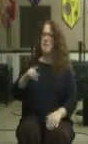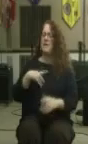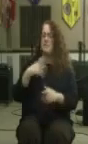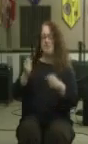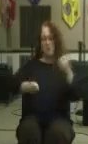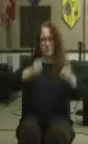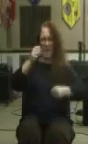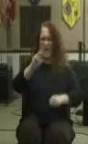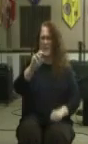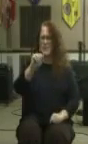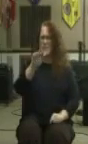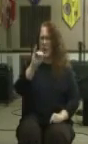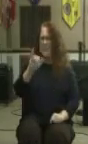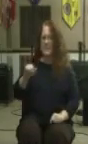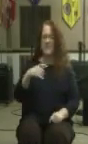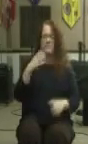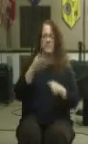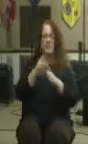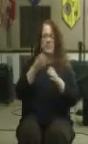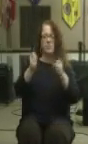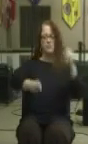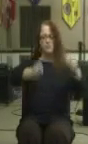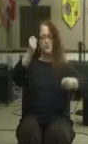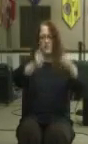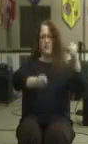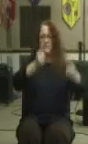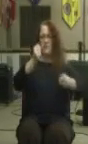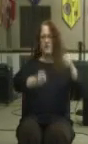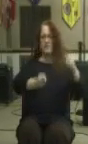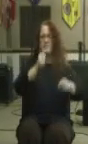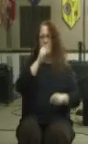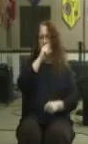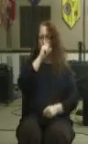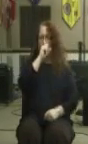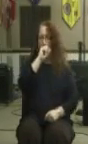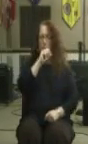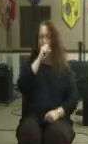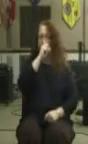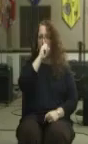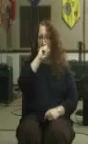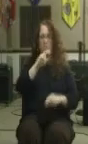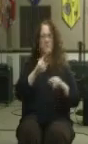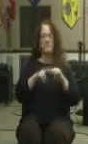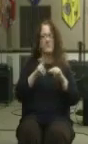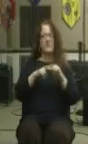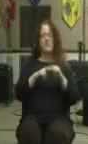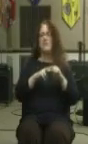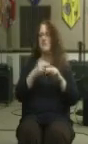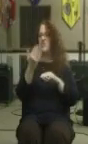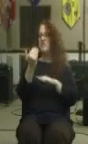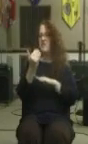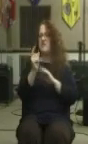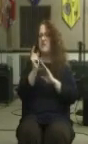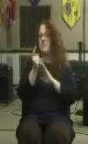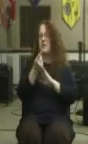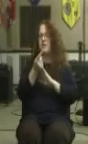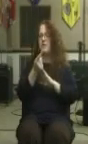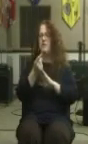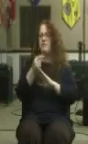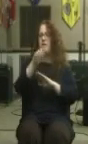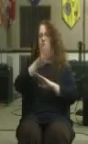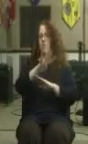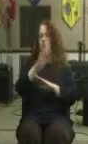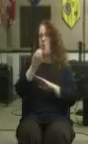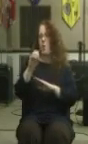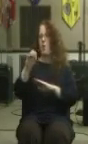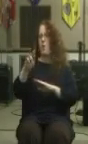there. I remember driving in Miami and the highway would become a parking lot. And sit there and what would normally take you